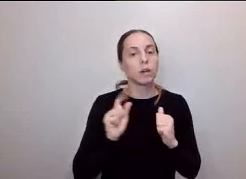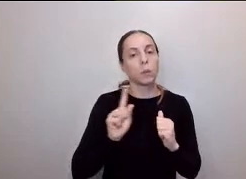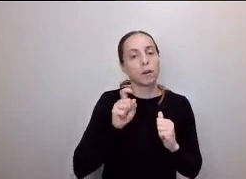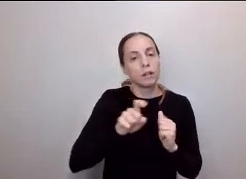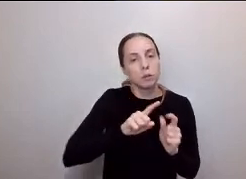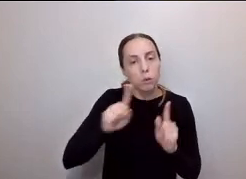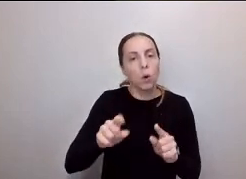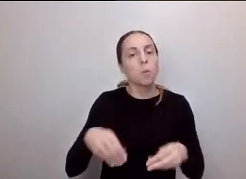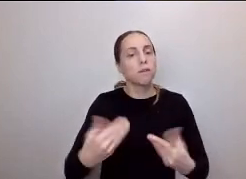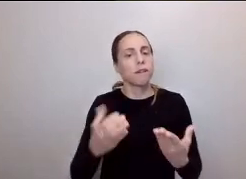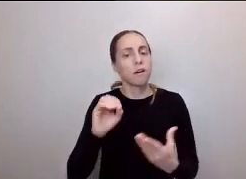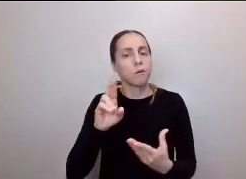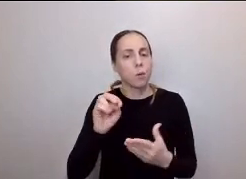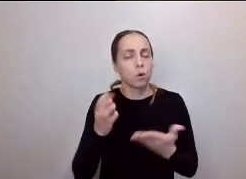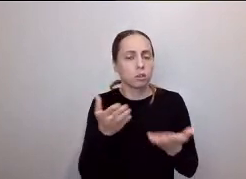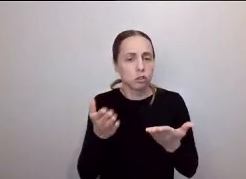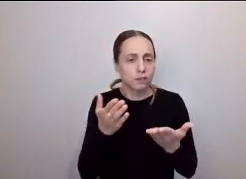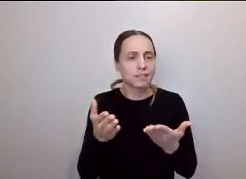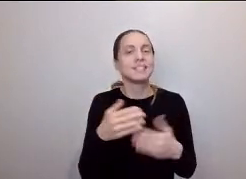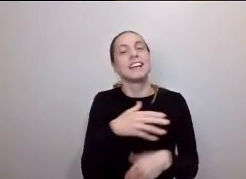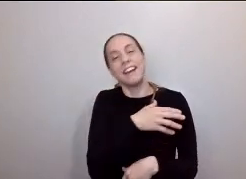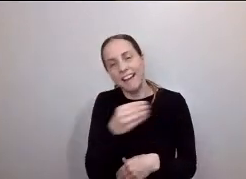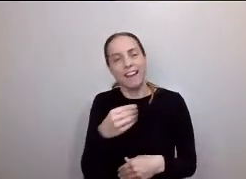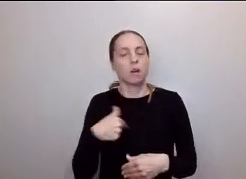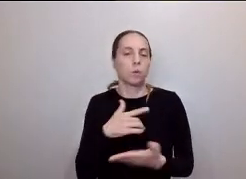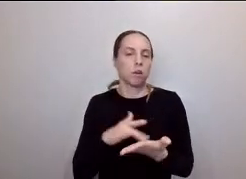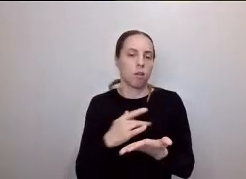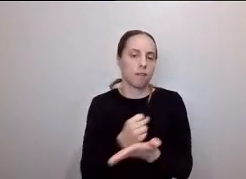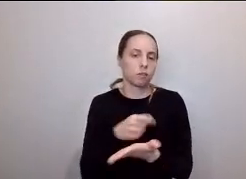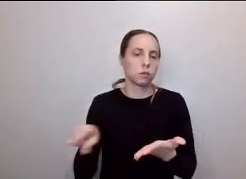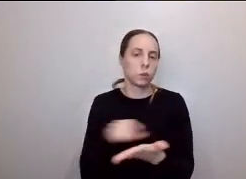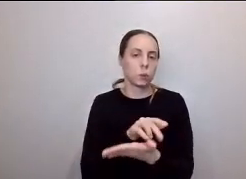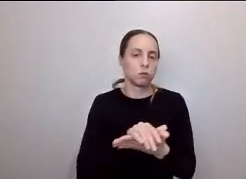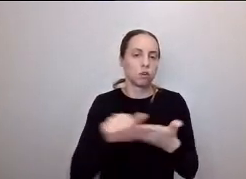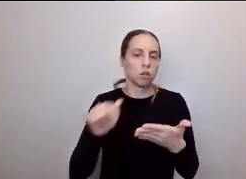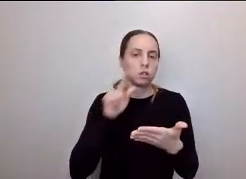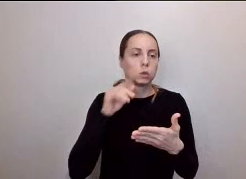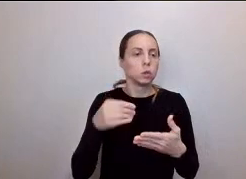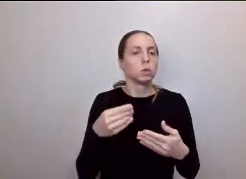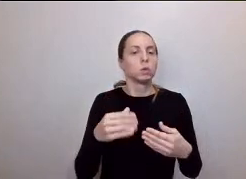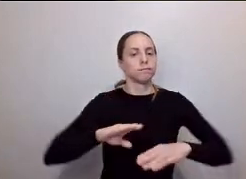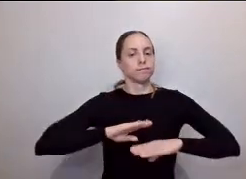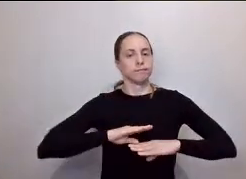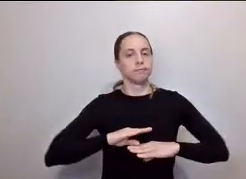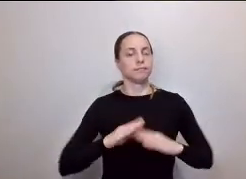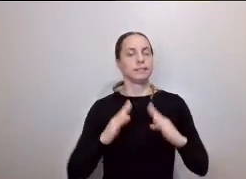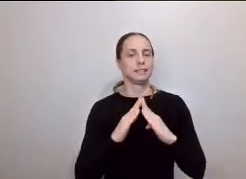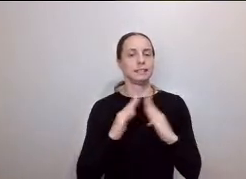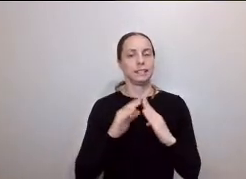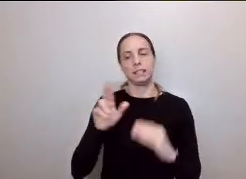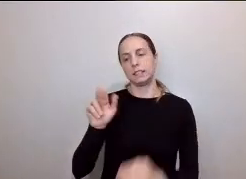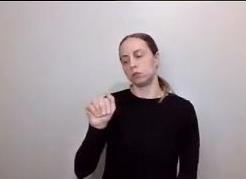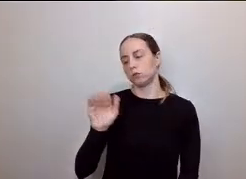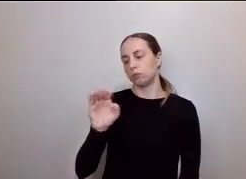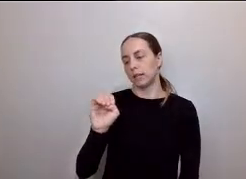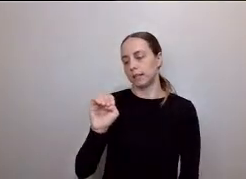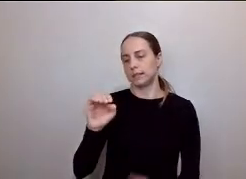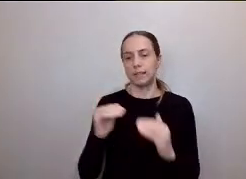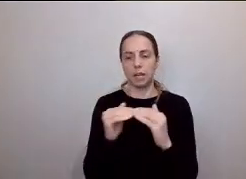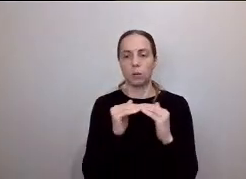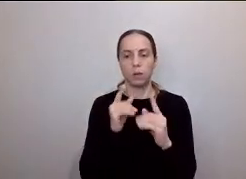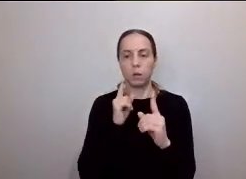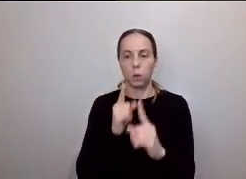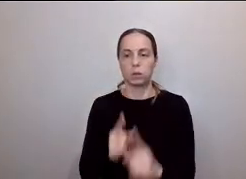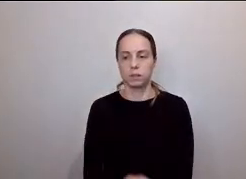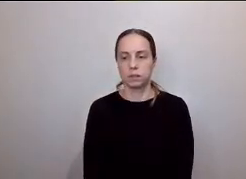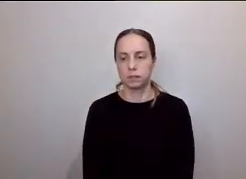and we're leveraging those dollars to fulfill the city's race equity goals. So thanks for everyone who's been a part of that. Any further discussion?